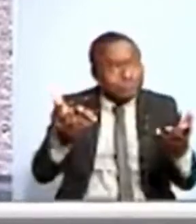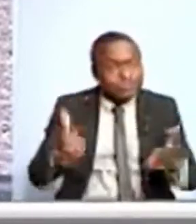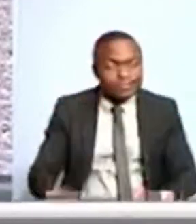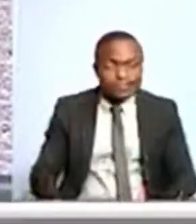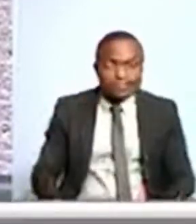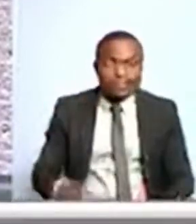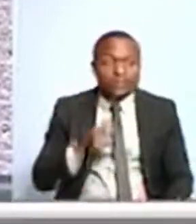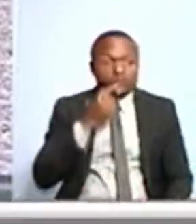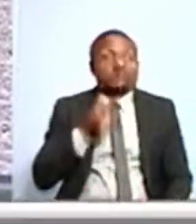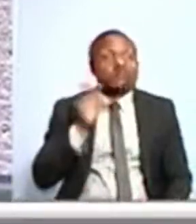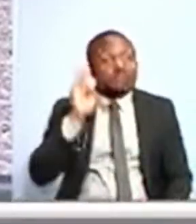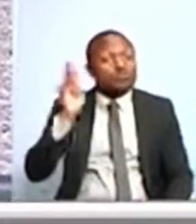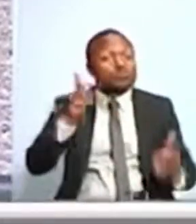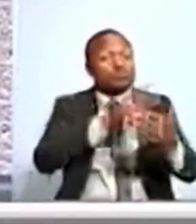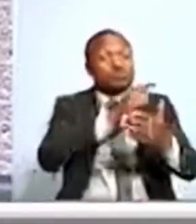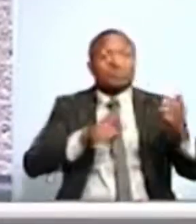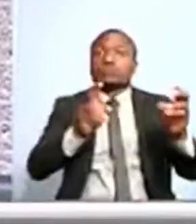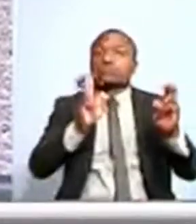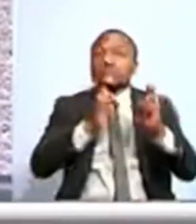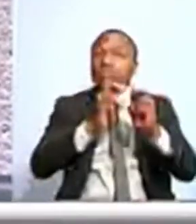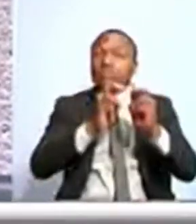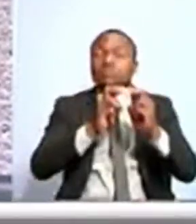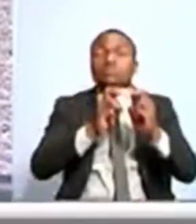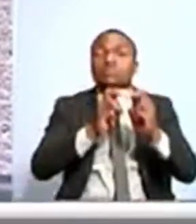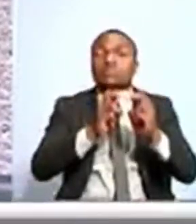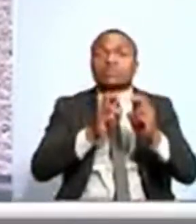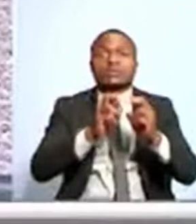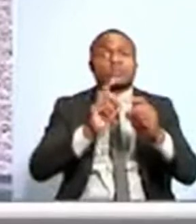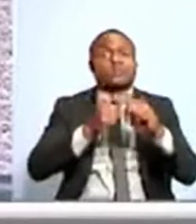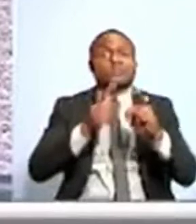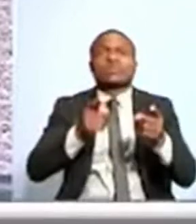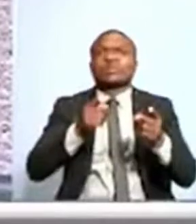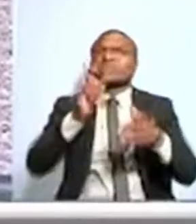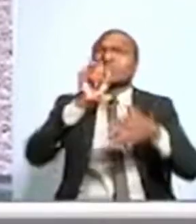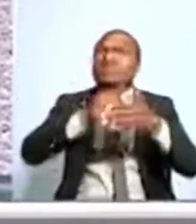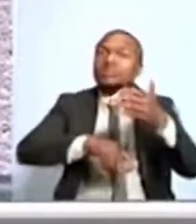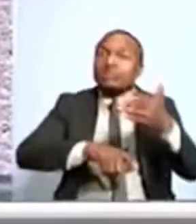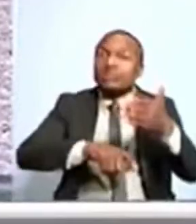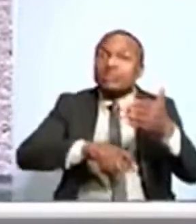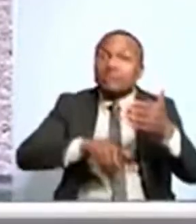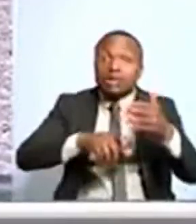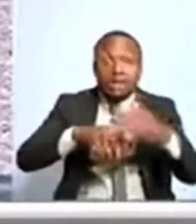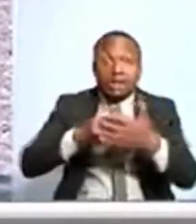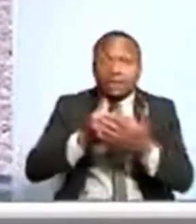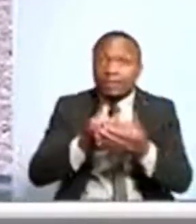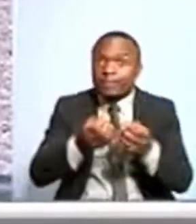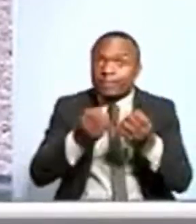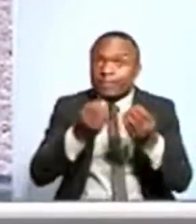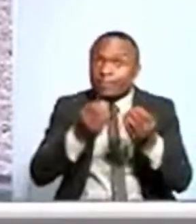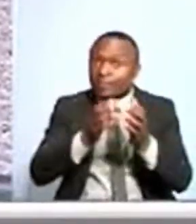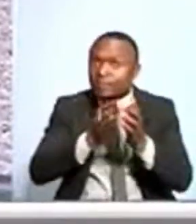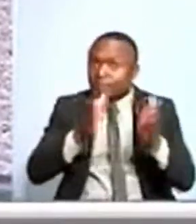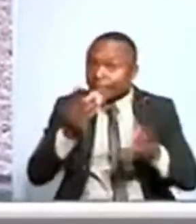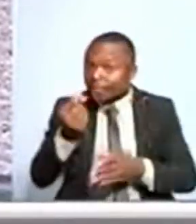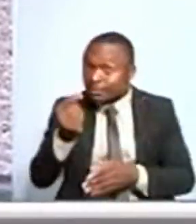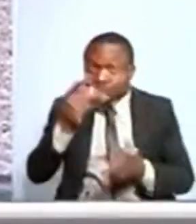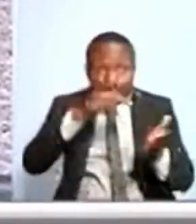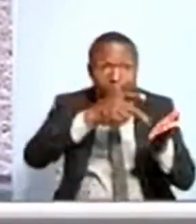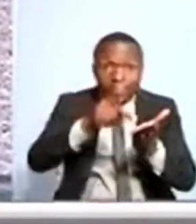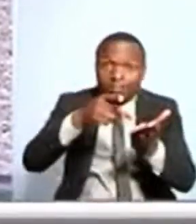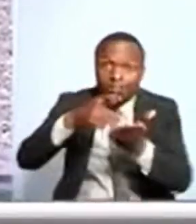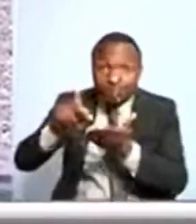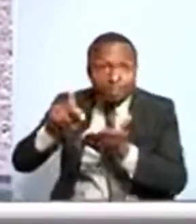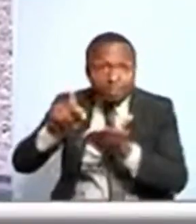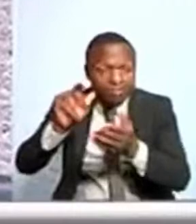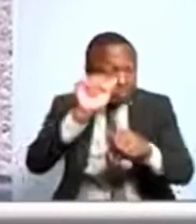say, we'll cancel the project, but it will be at what cost? How much money have they already paid towards the